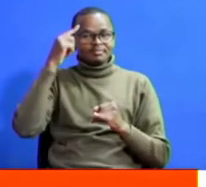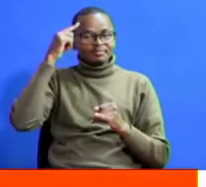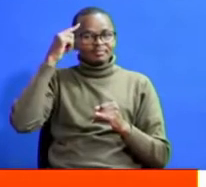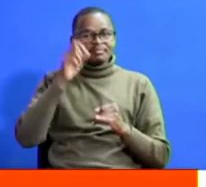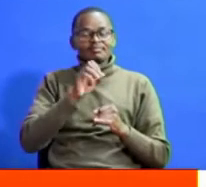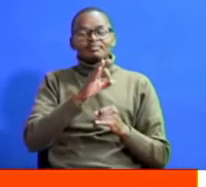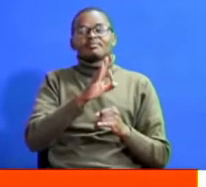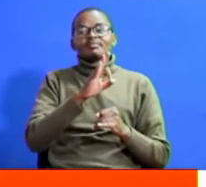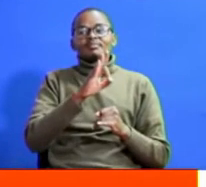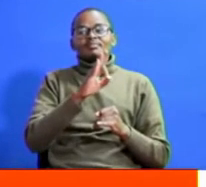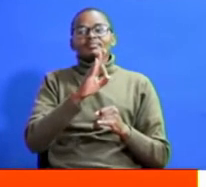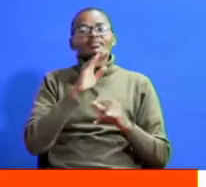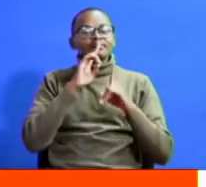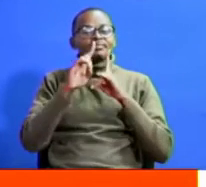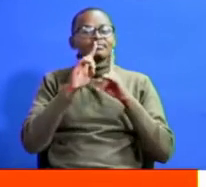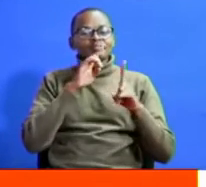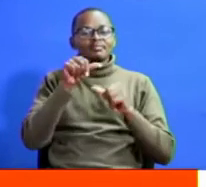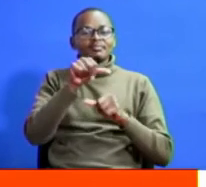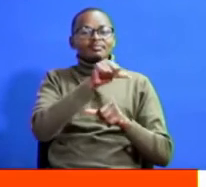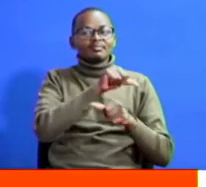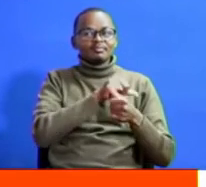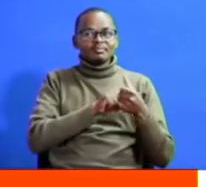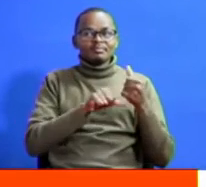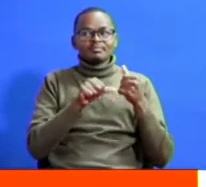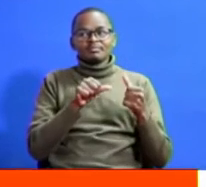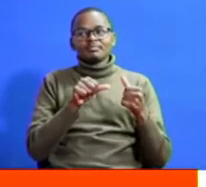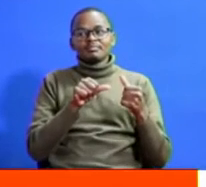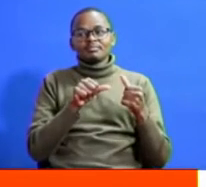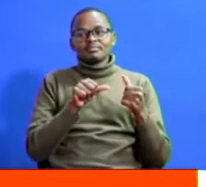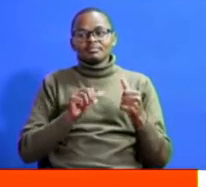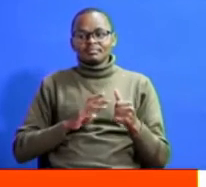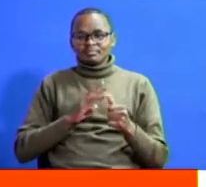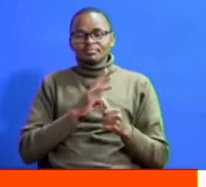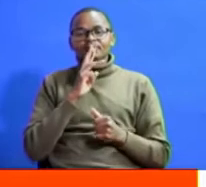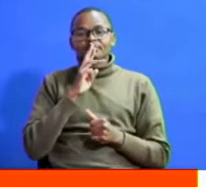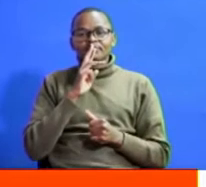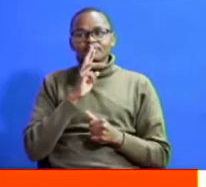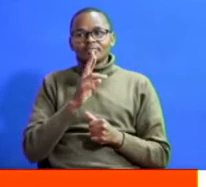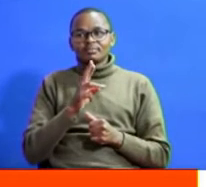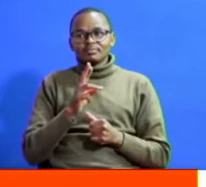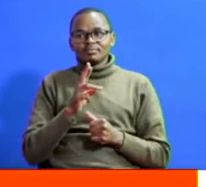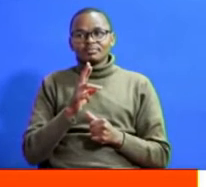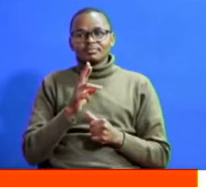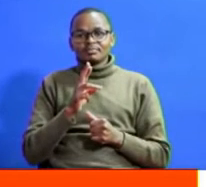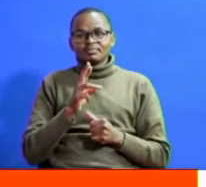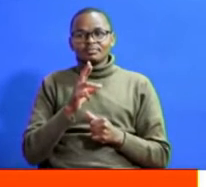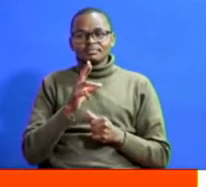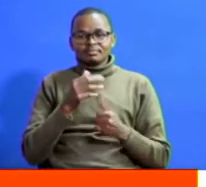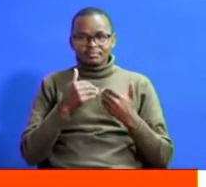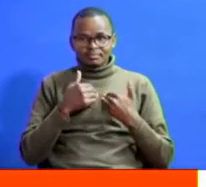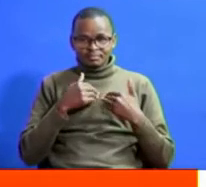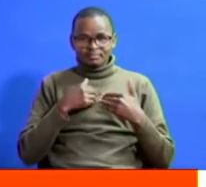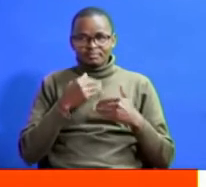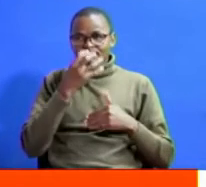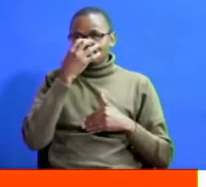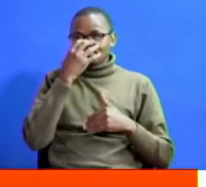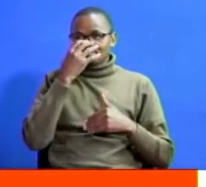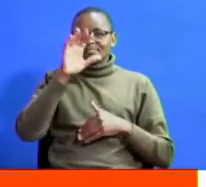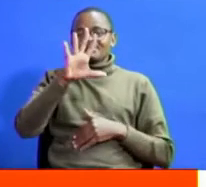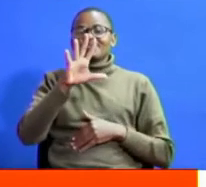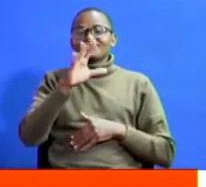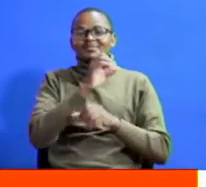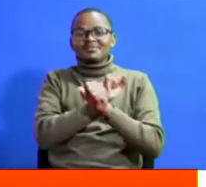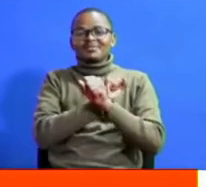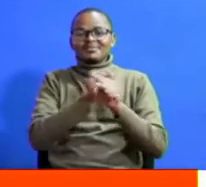of the talks we hear around, we are ultimately going to have William Ruto being the fifth